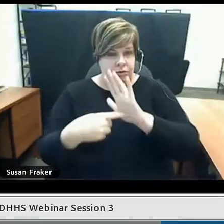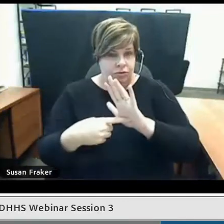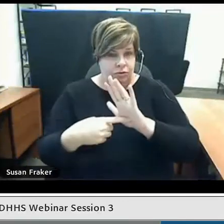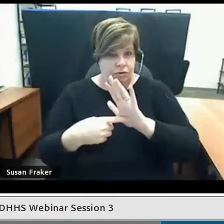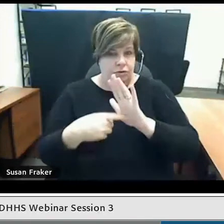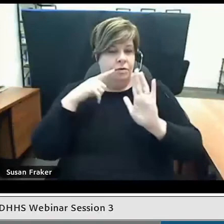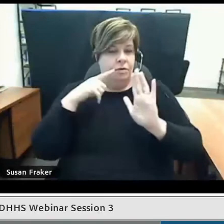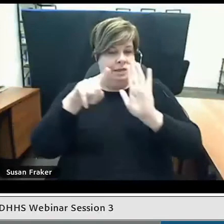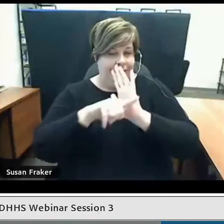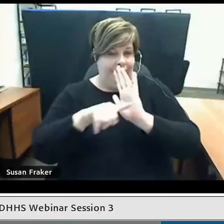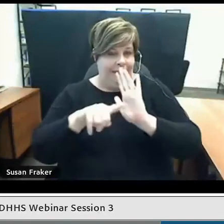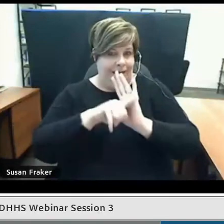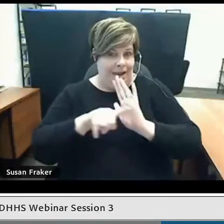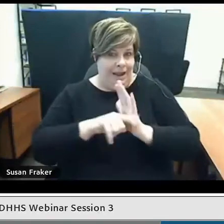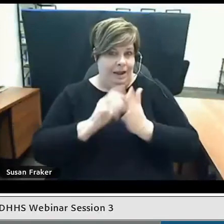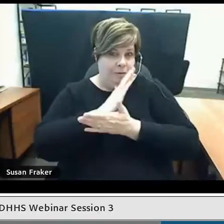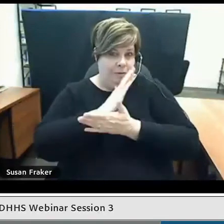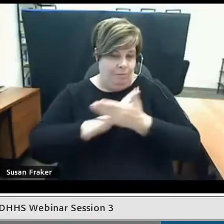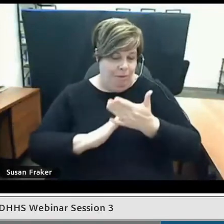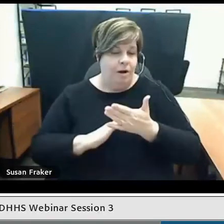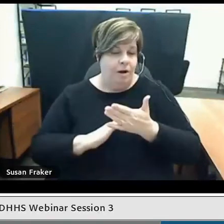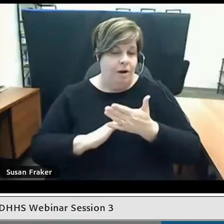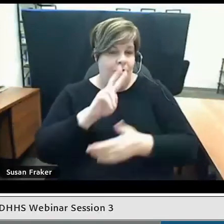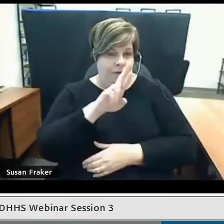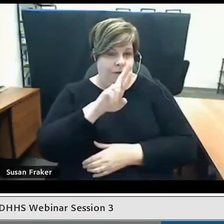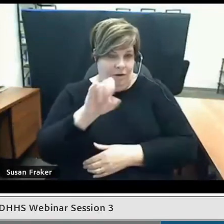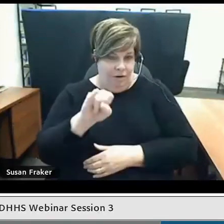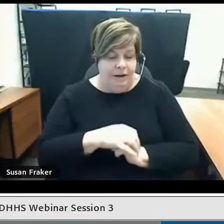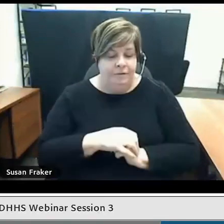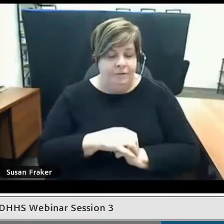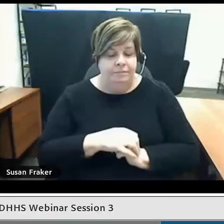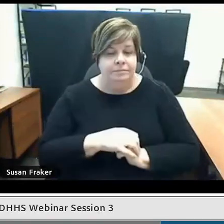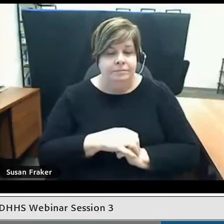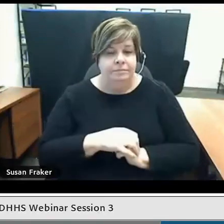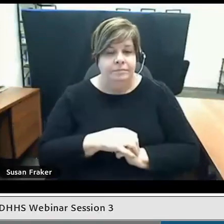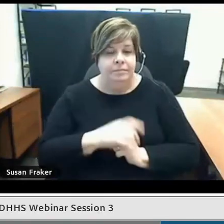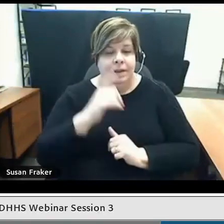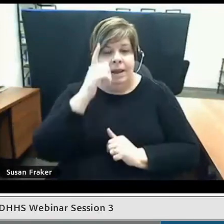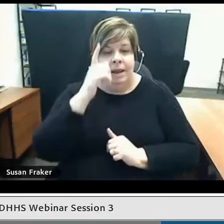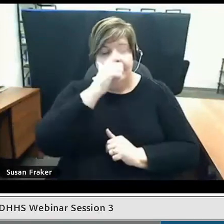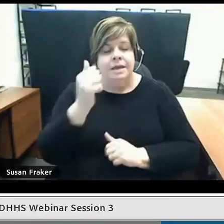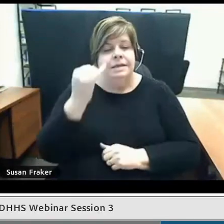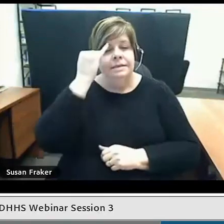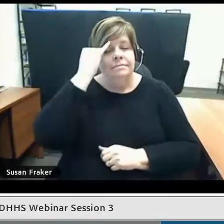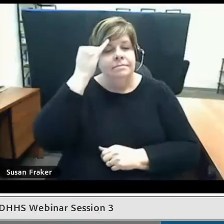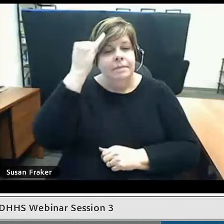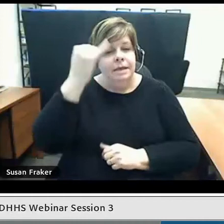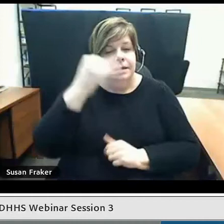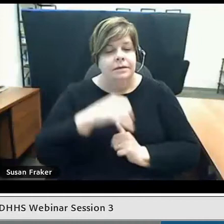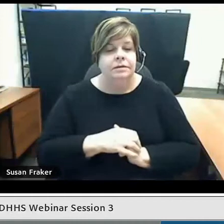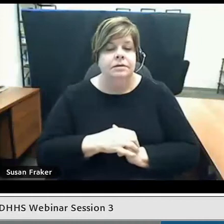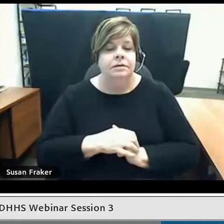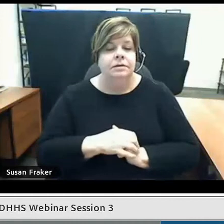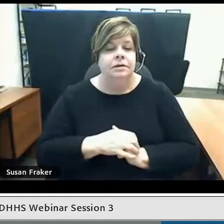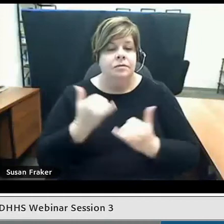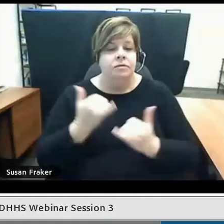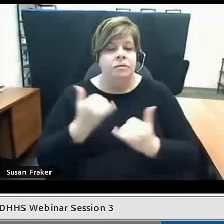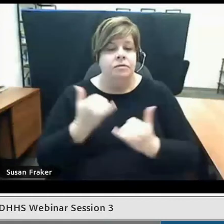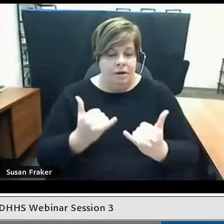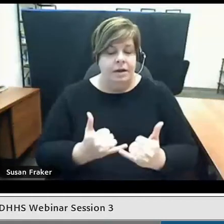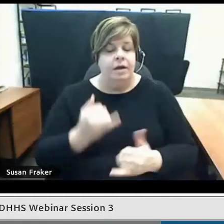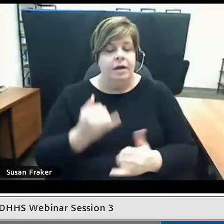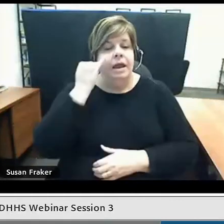negative parts of the video remote interpreting. Because imagine, such as we are right now, let's